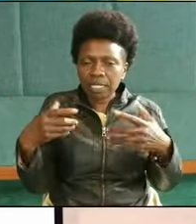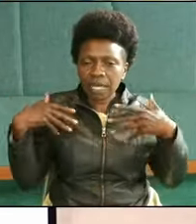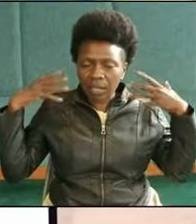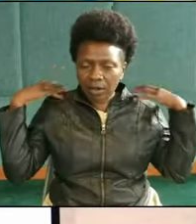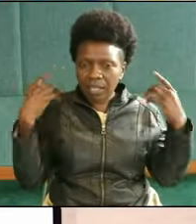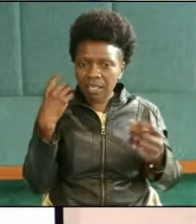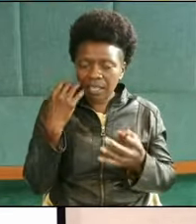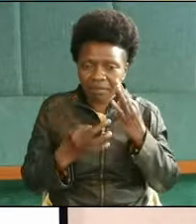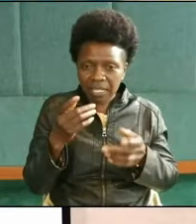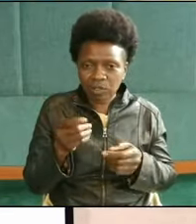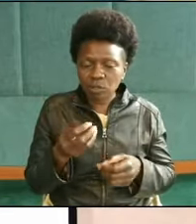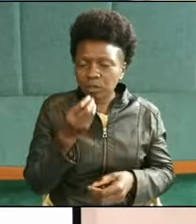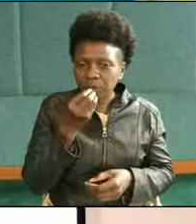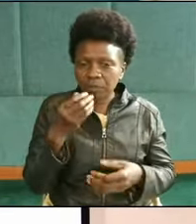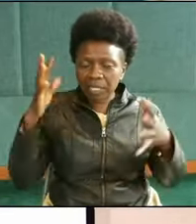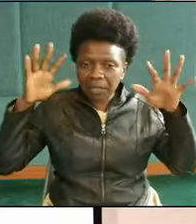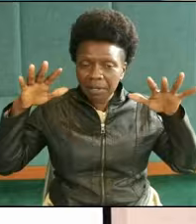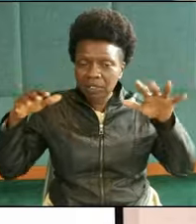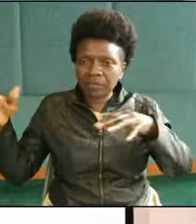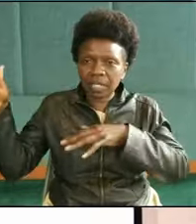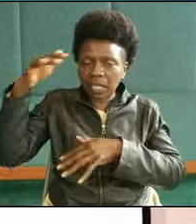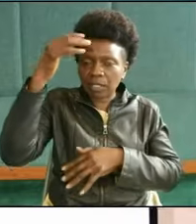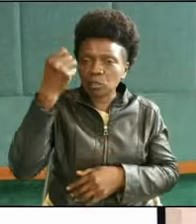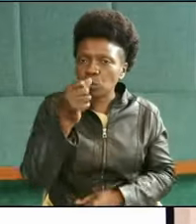will be eaten by the birds today. So,